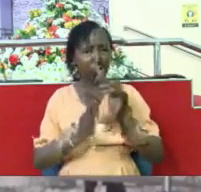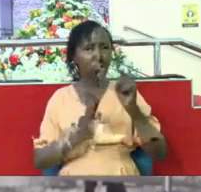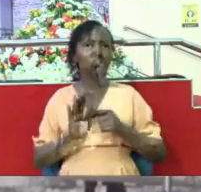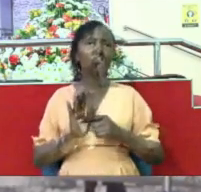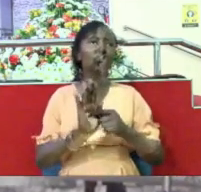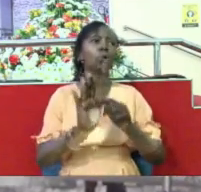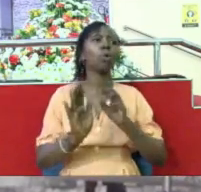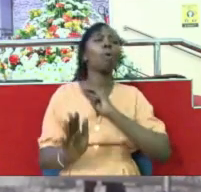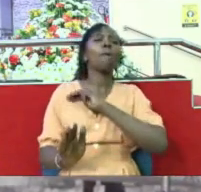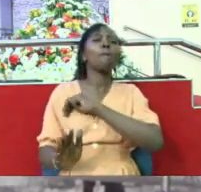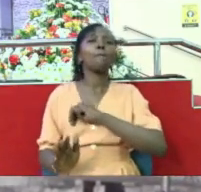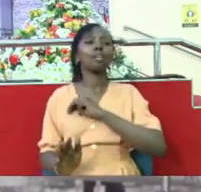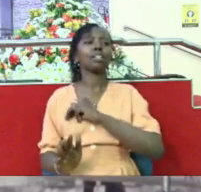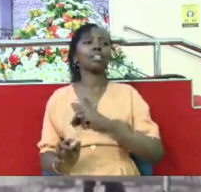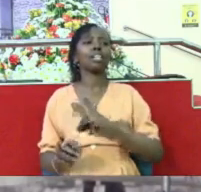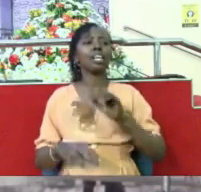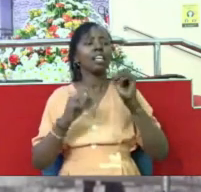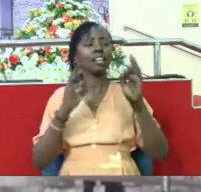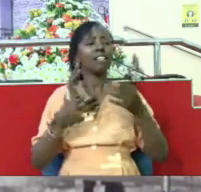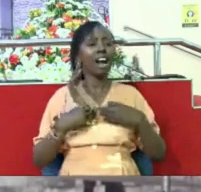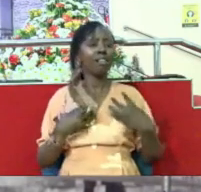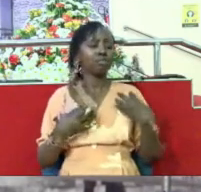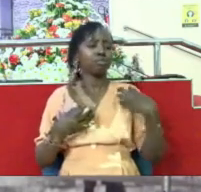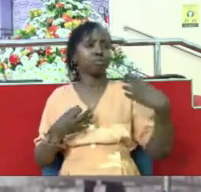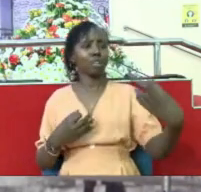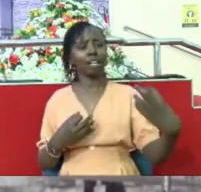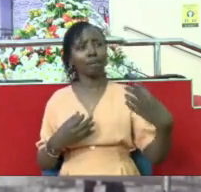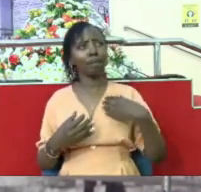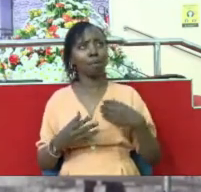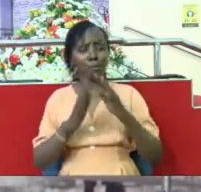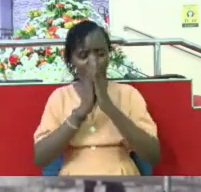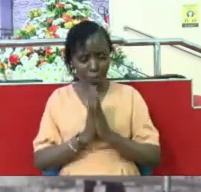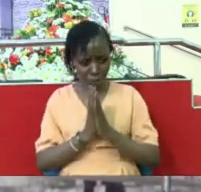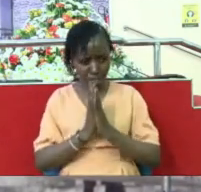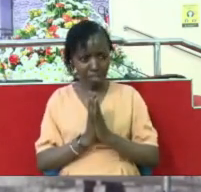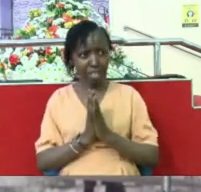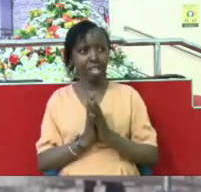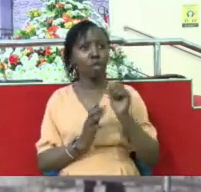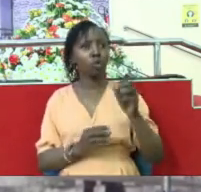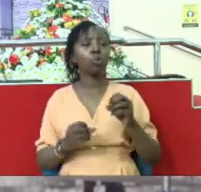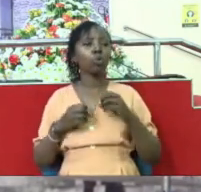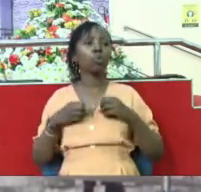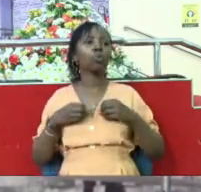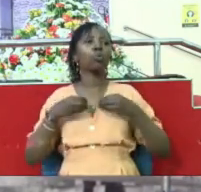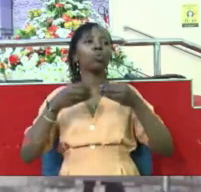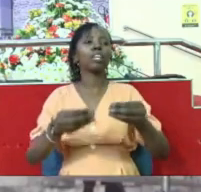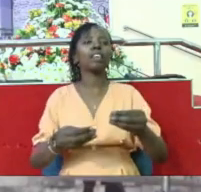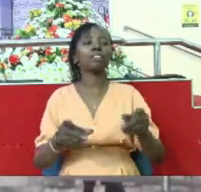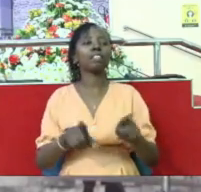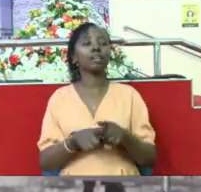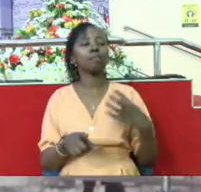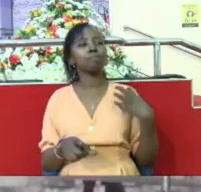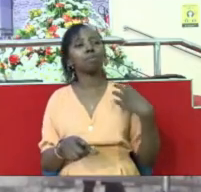received wealth, may we release the same wealth in the name of Jesus.